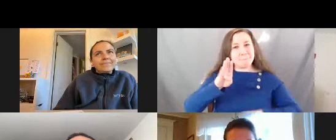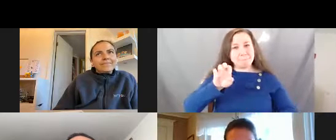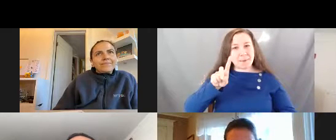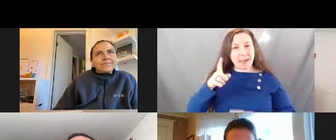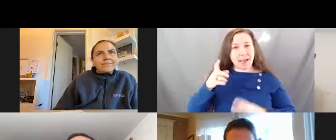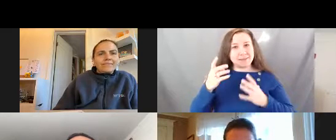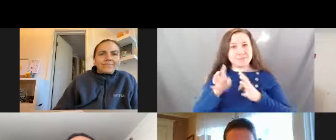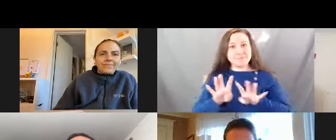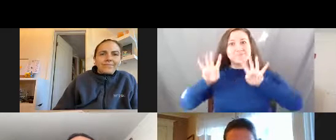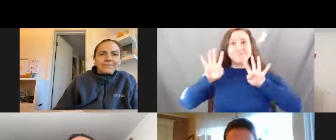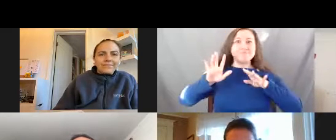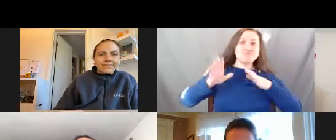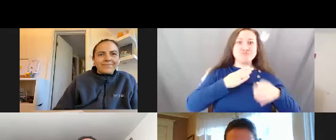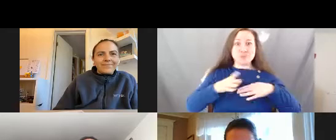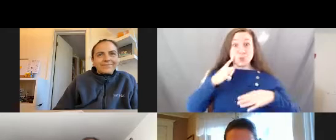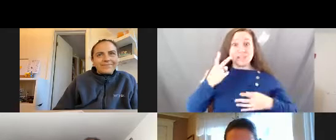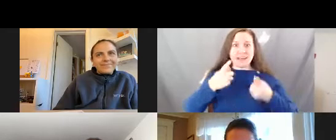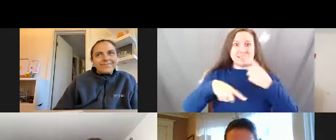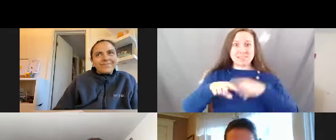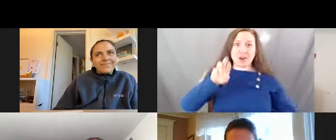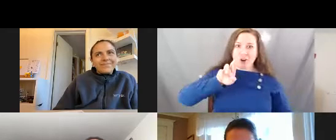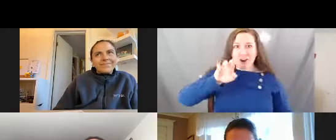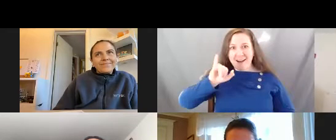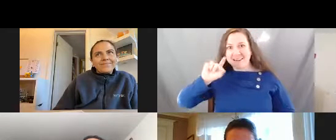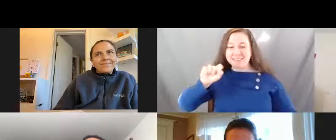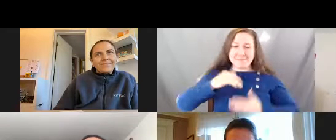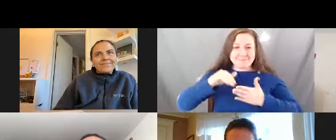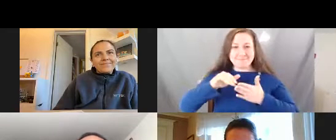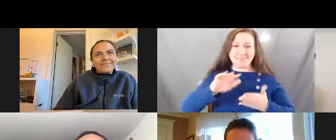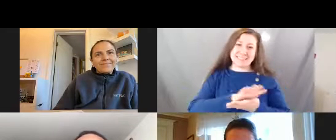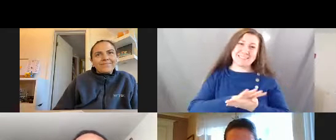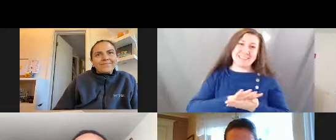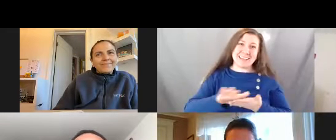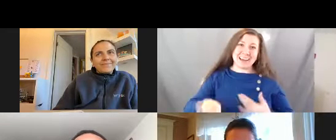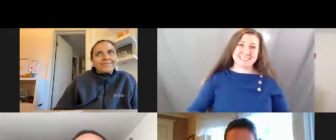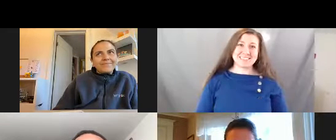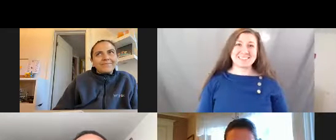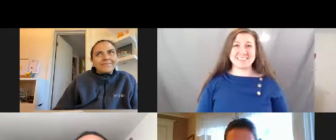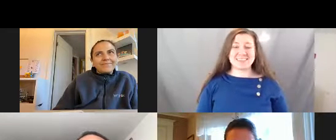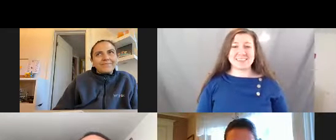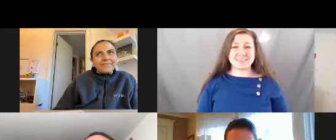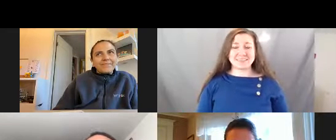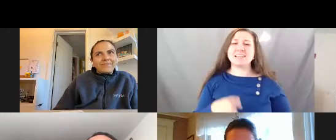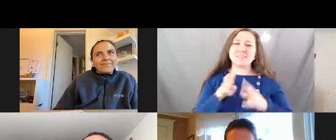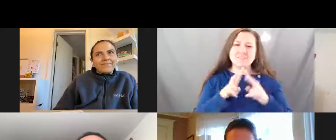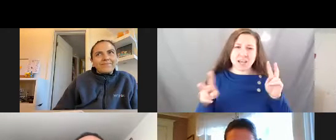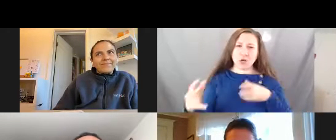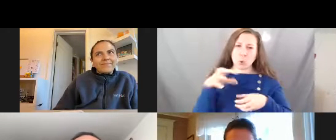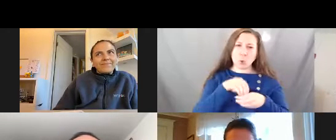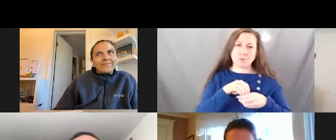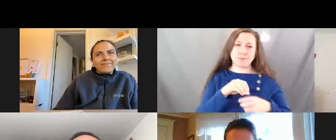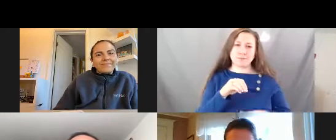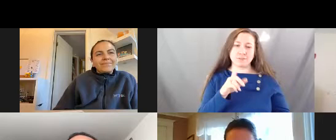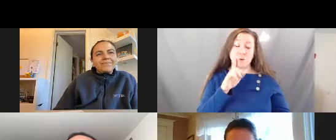they're cheering for RIT, you can actually see them signing it, which is actually really, really nice. Like it's very inclusive. So I think that